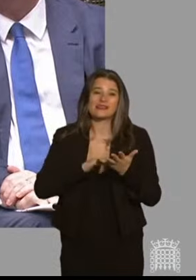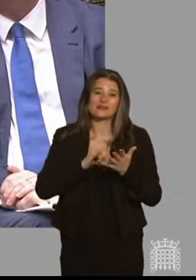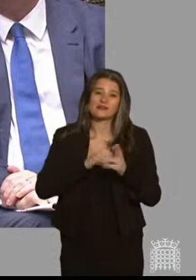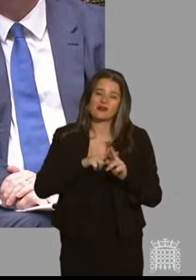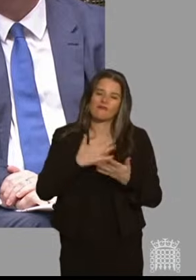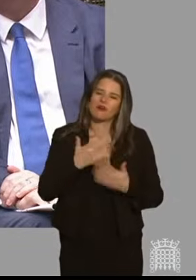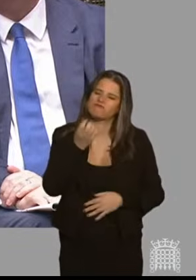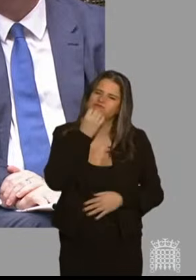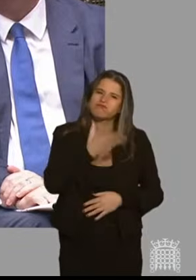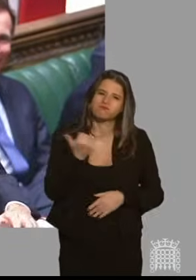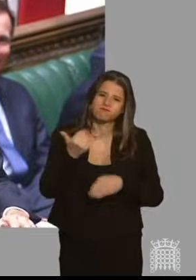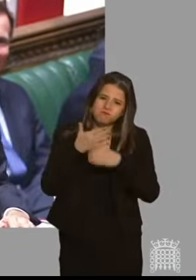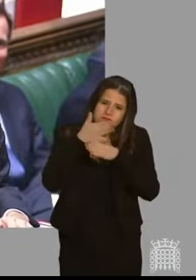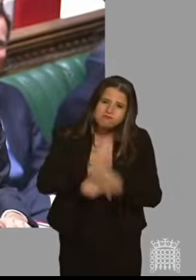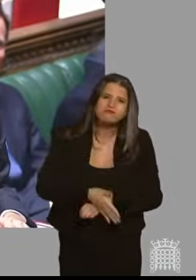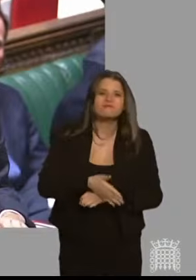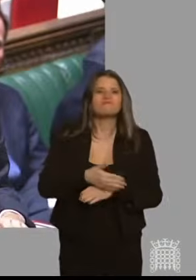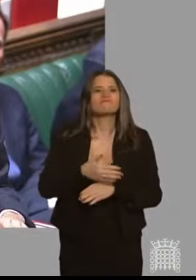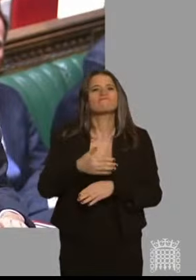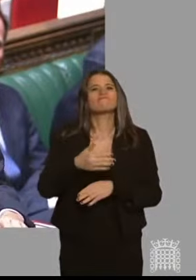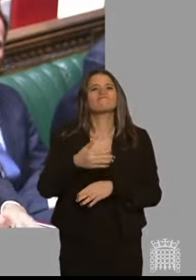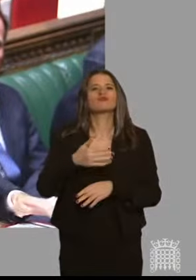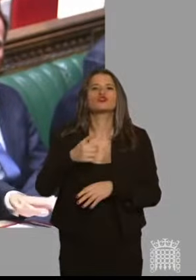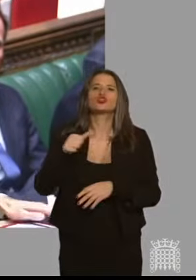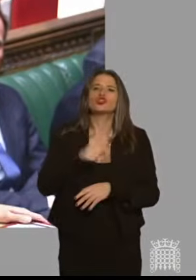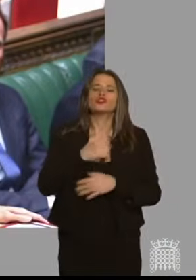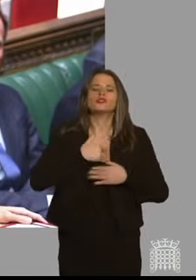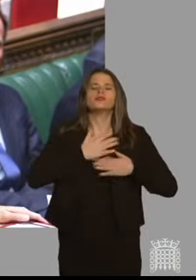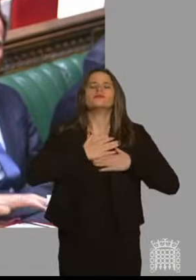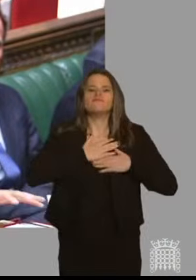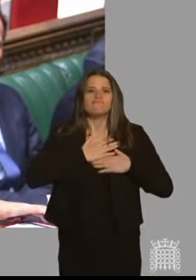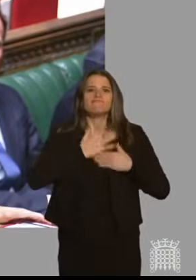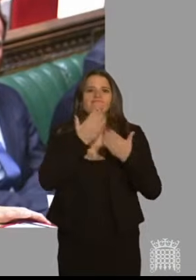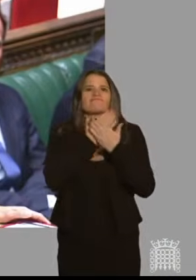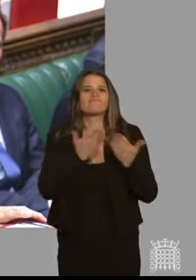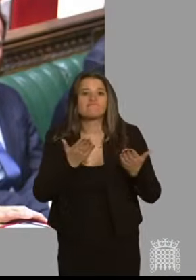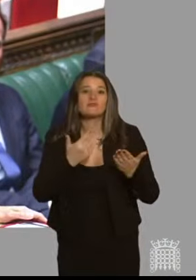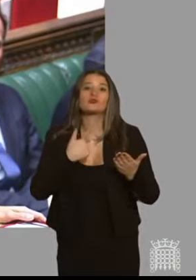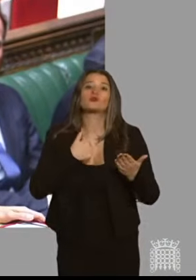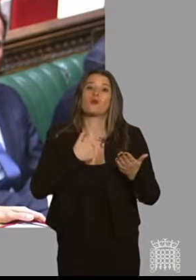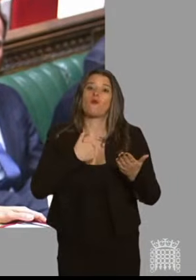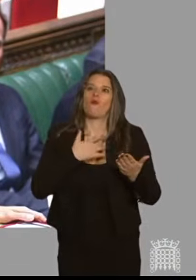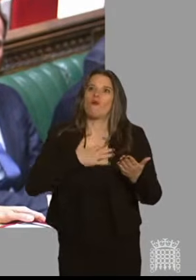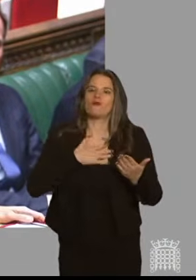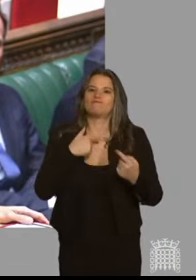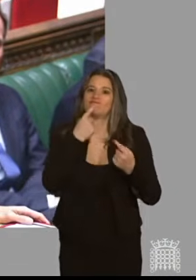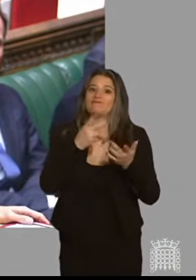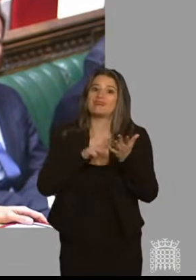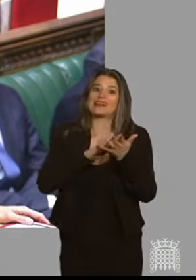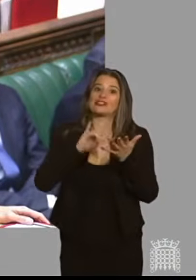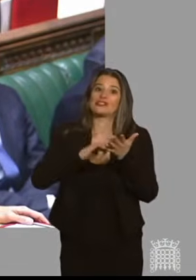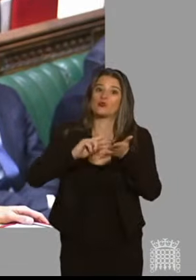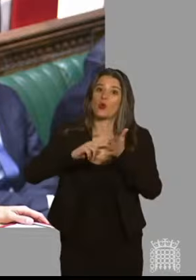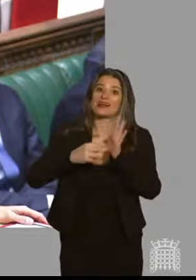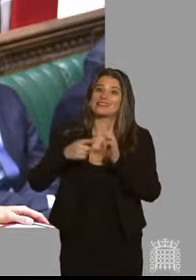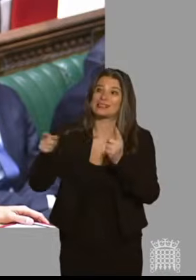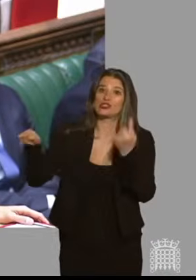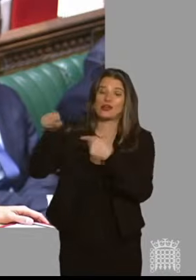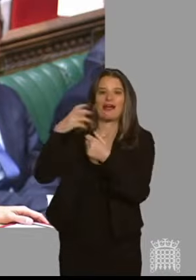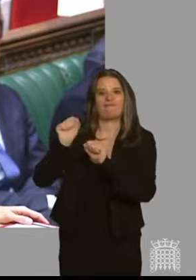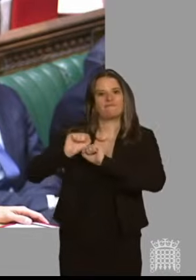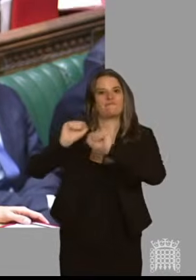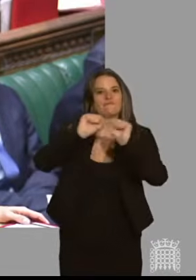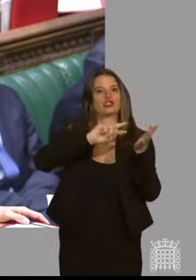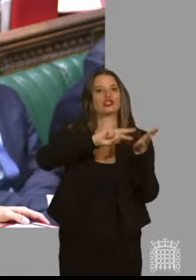course, recognise NHS staff who are outstanding through our honours system, and MPs are able to acknowledge their work through the NHS